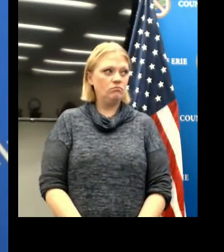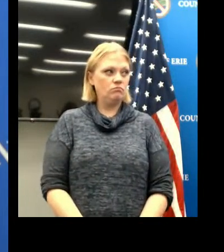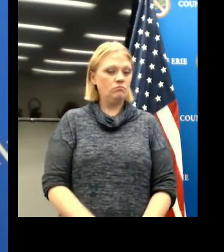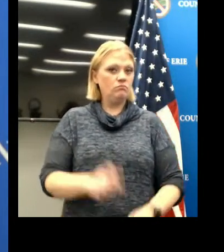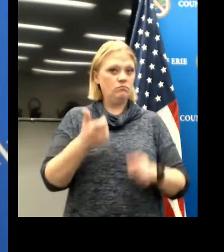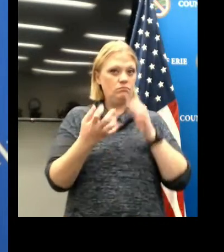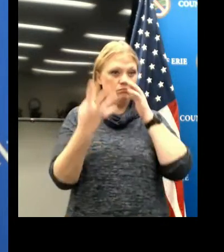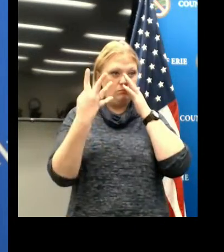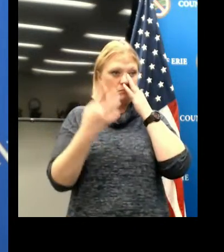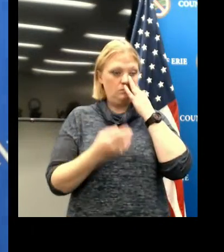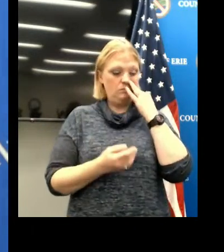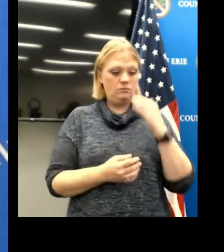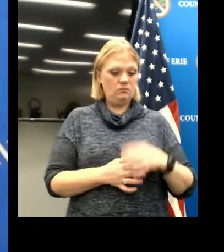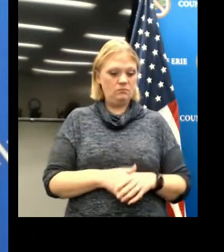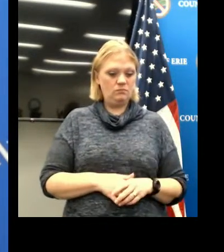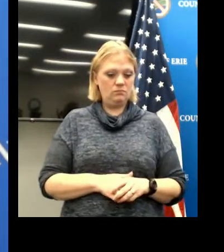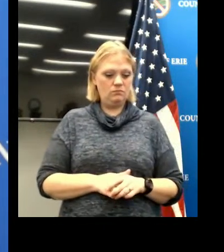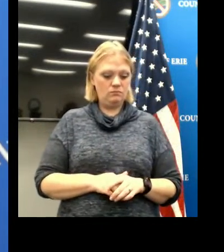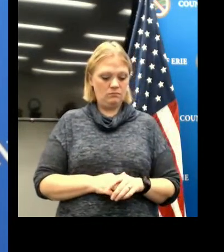Channel 4, George Rickert.